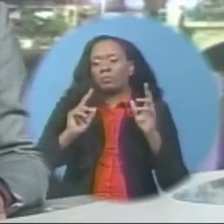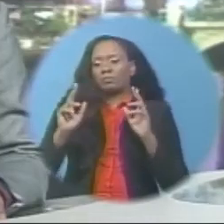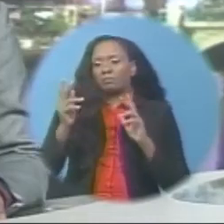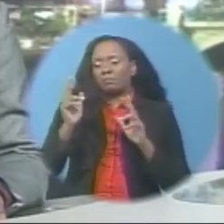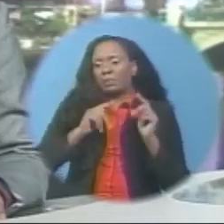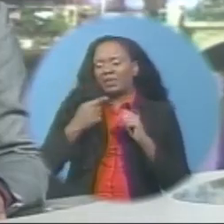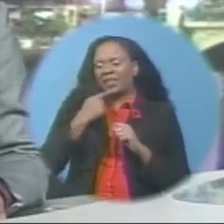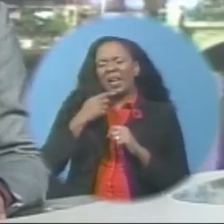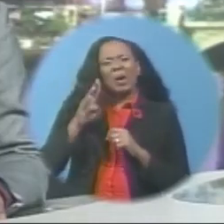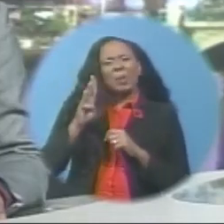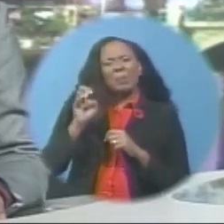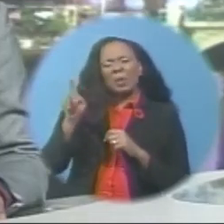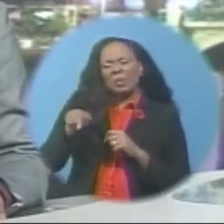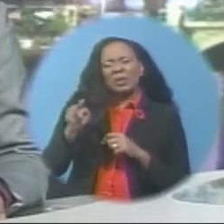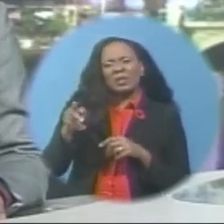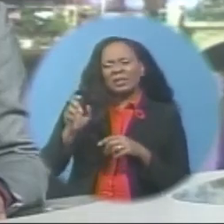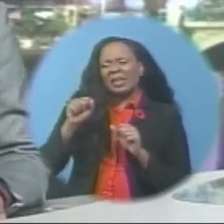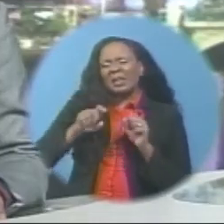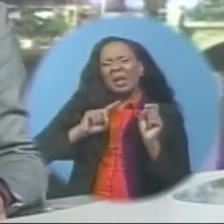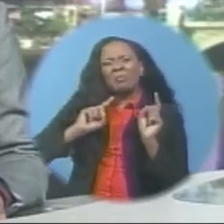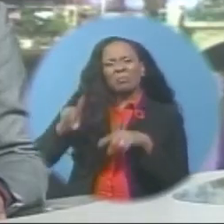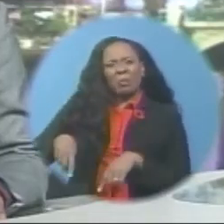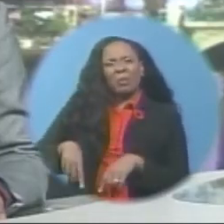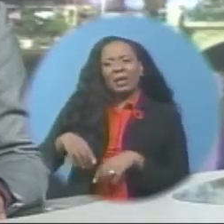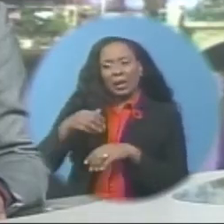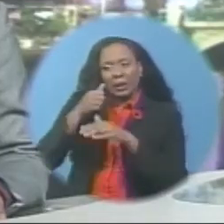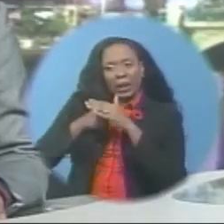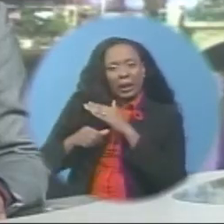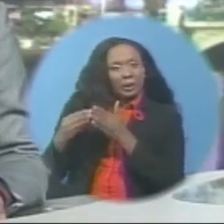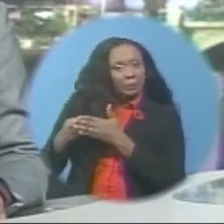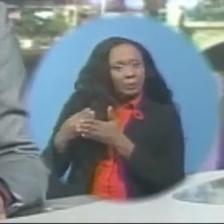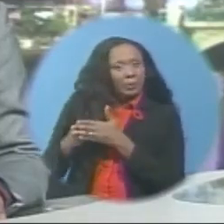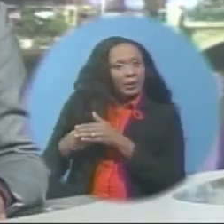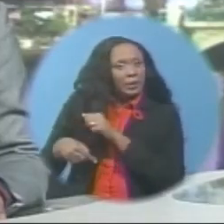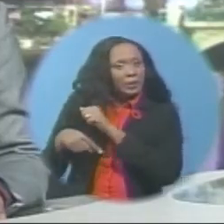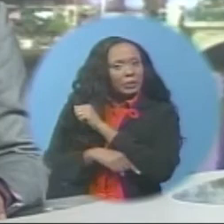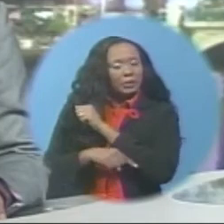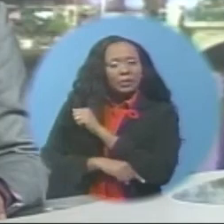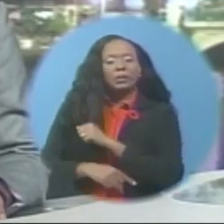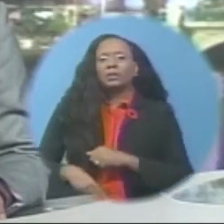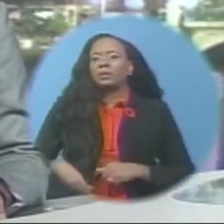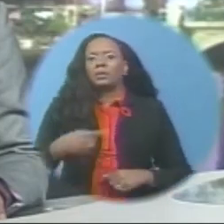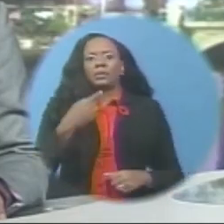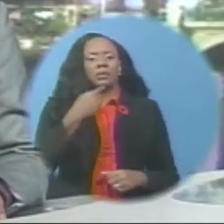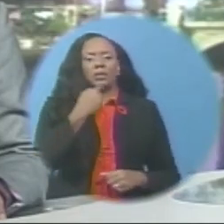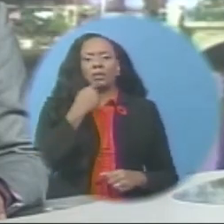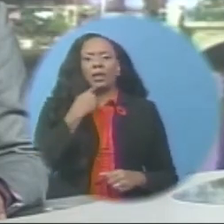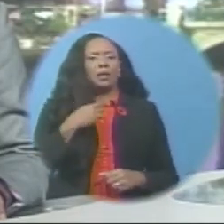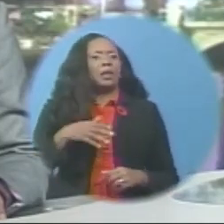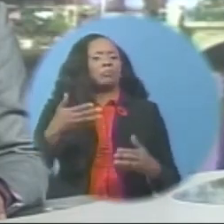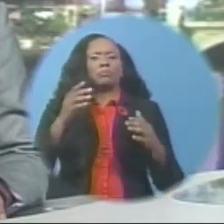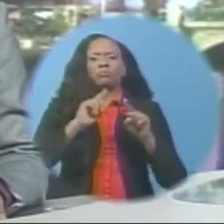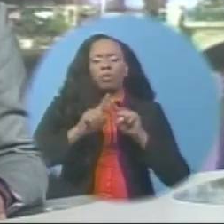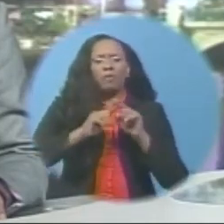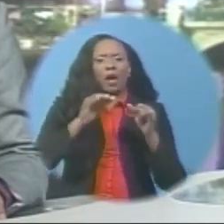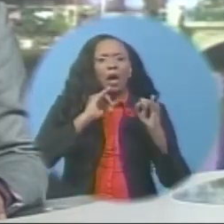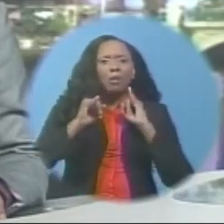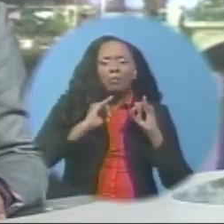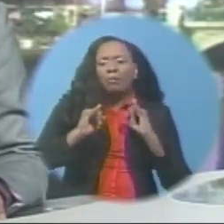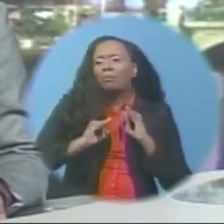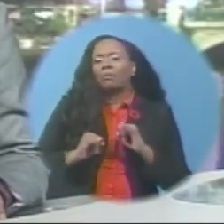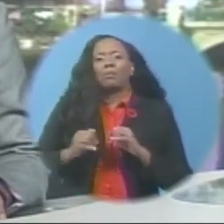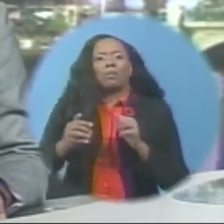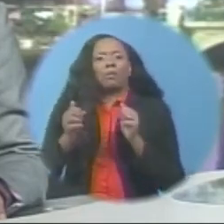a place to hide money. The Premier says he had conducted a series of interviews with international media following the release of files from